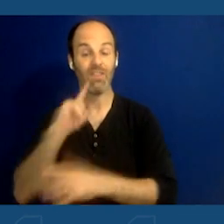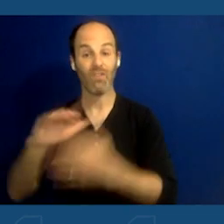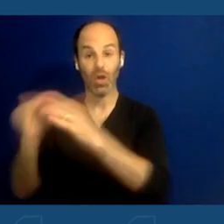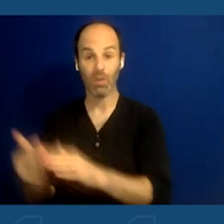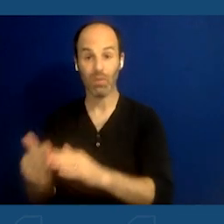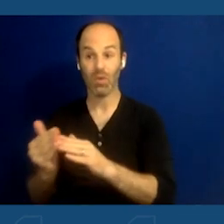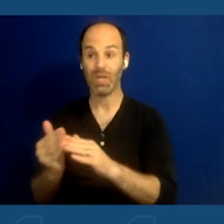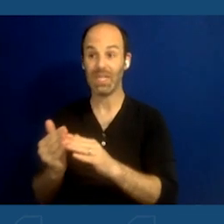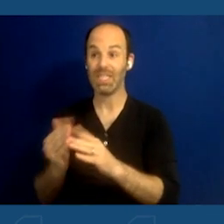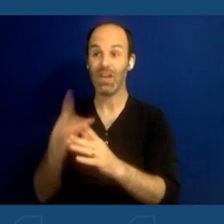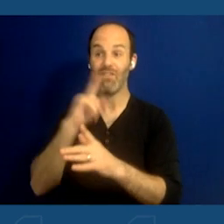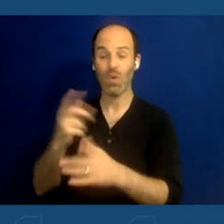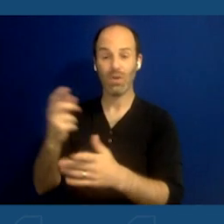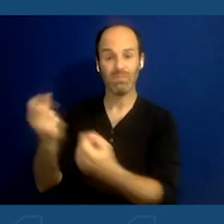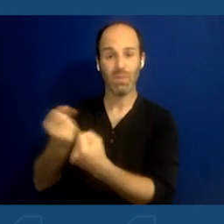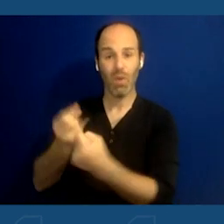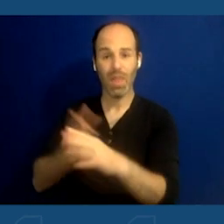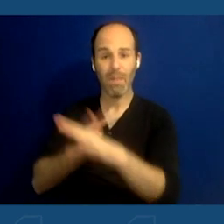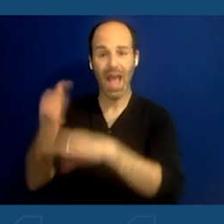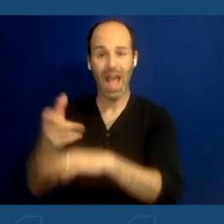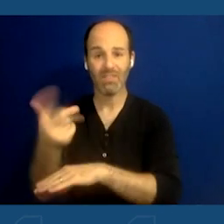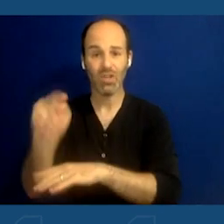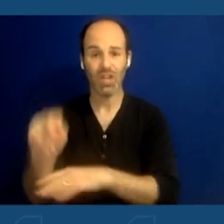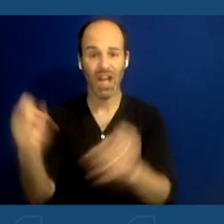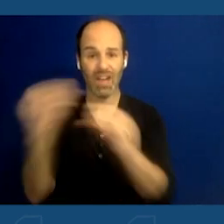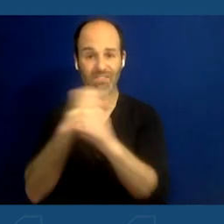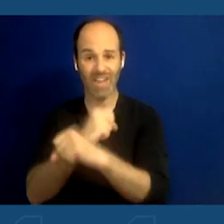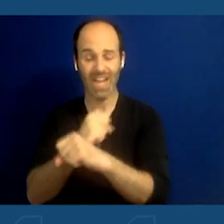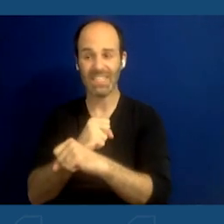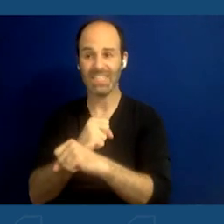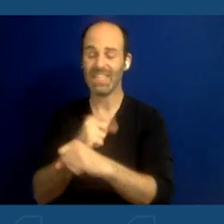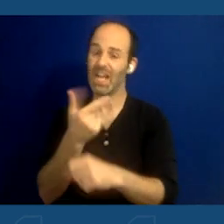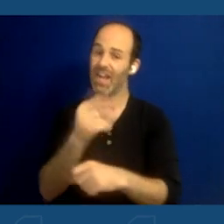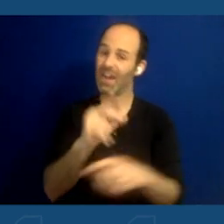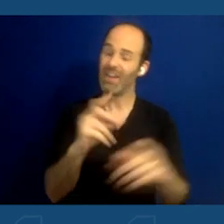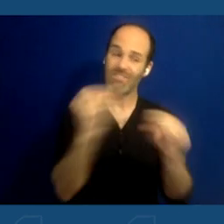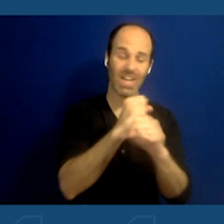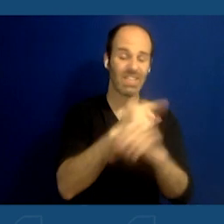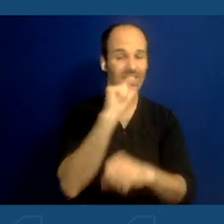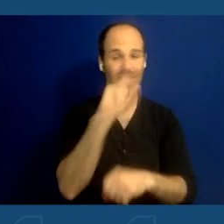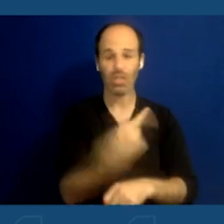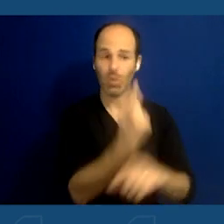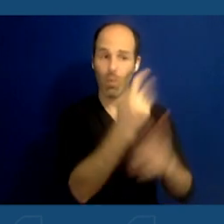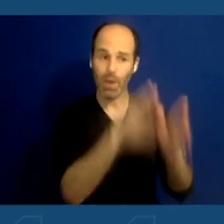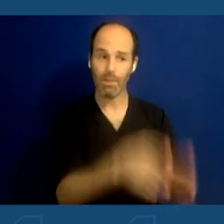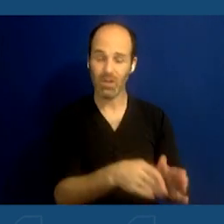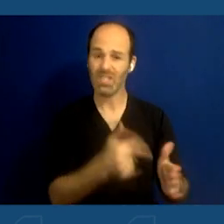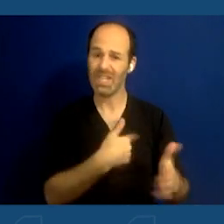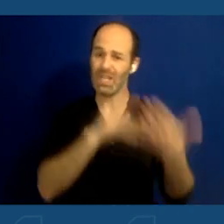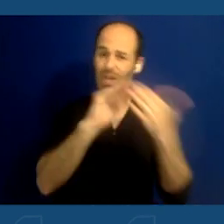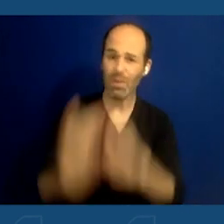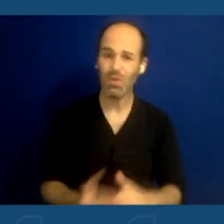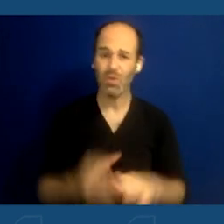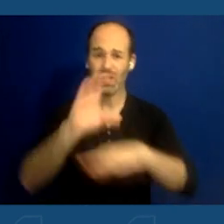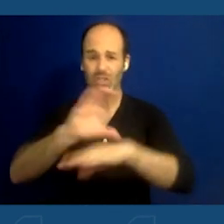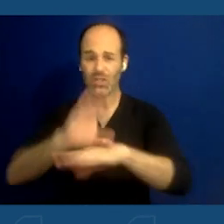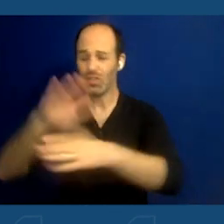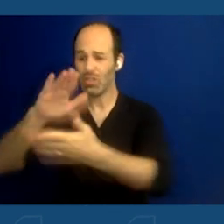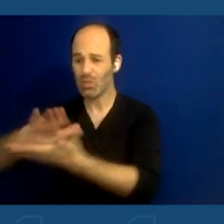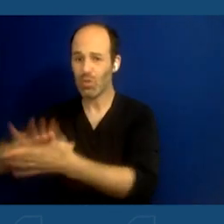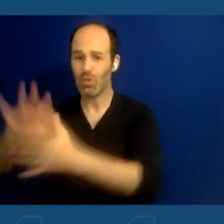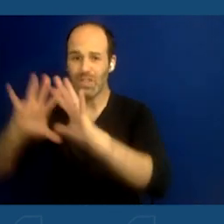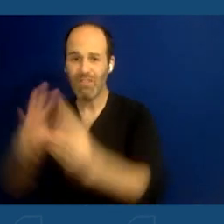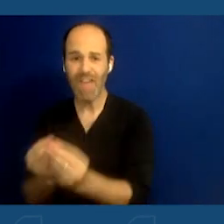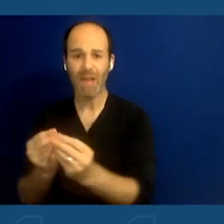the victims, the perpetrator's family, their neighbors, the victim's community, their churches, their schools. There's a